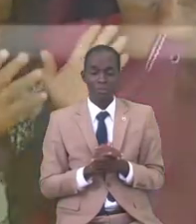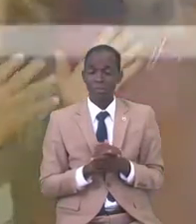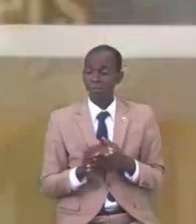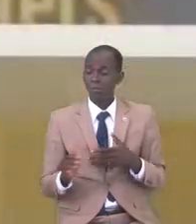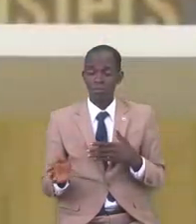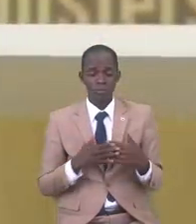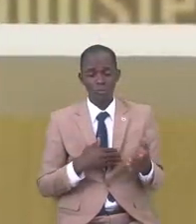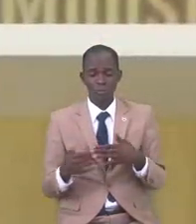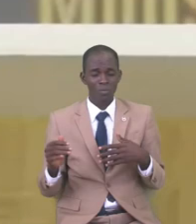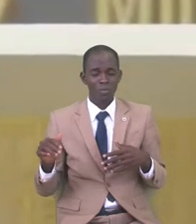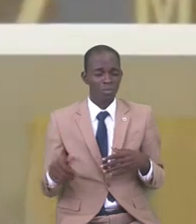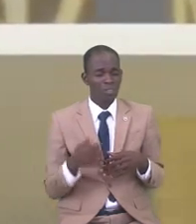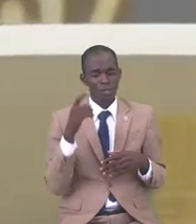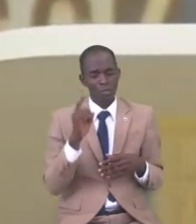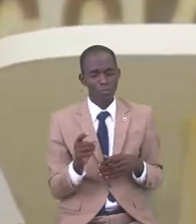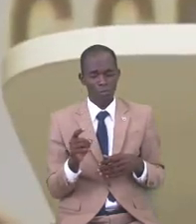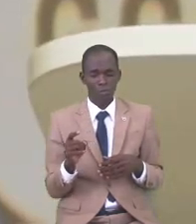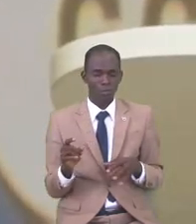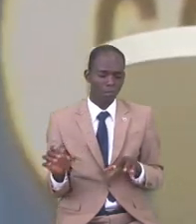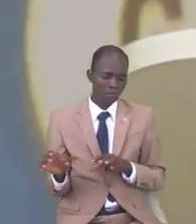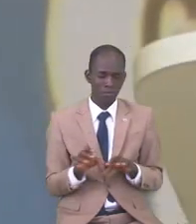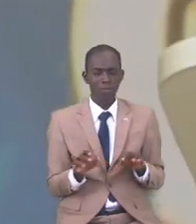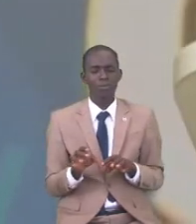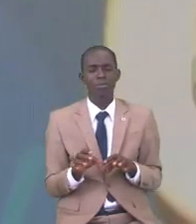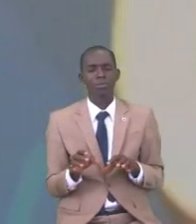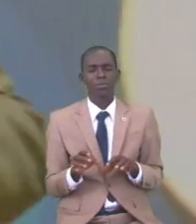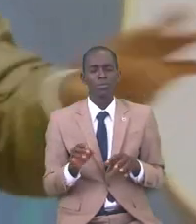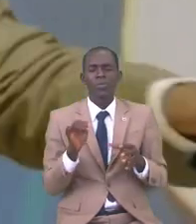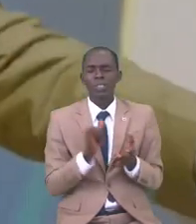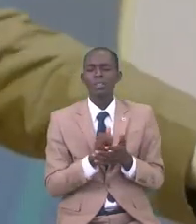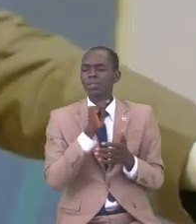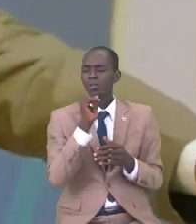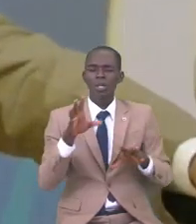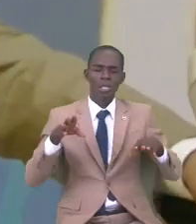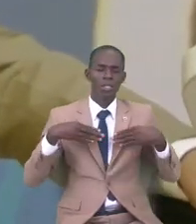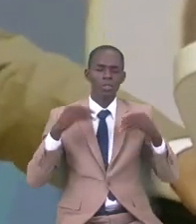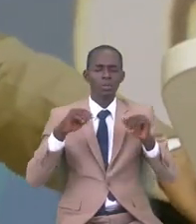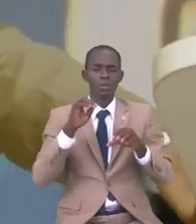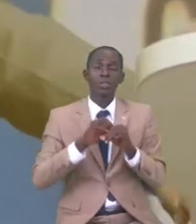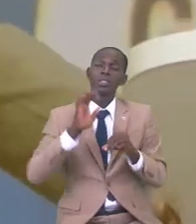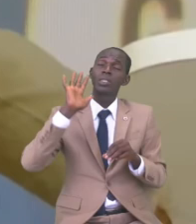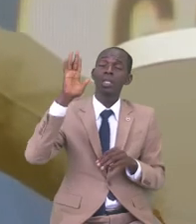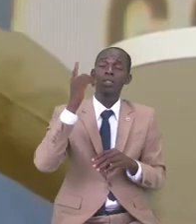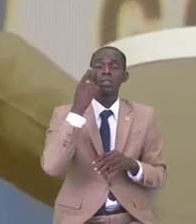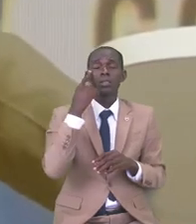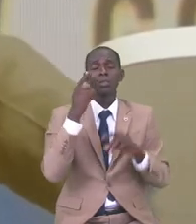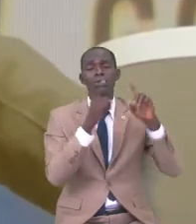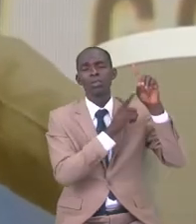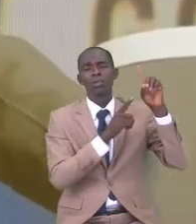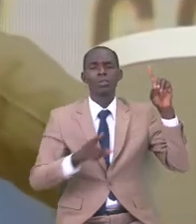Whatever anyone did that wasn't acceptable in your sight,